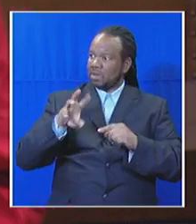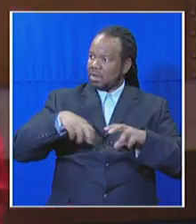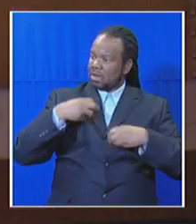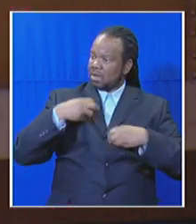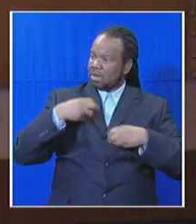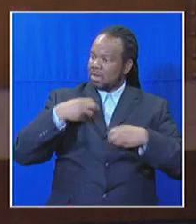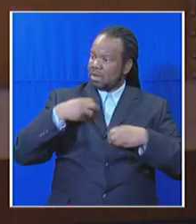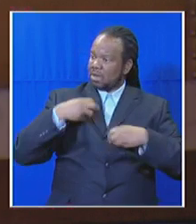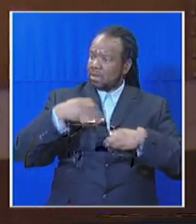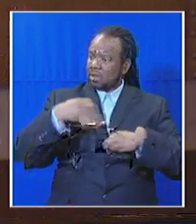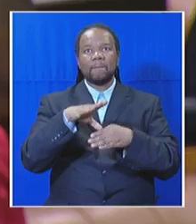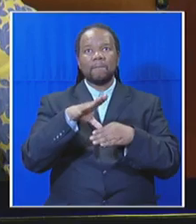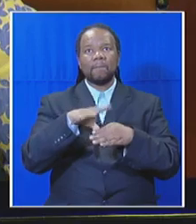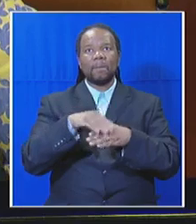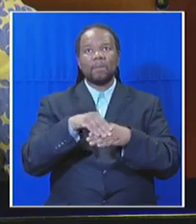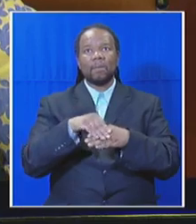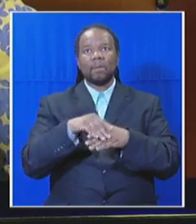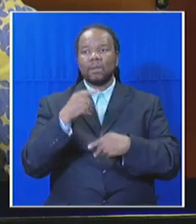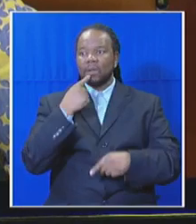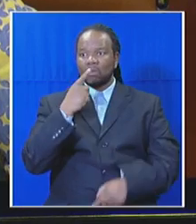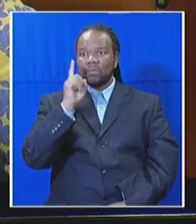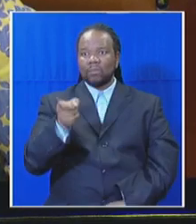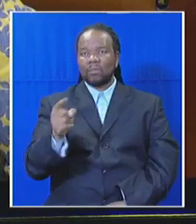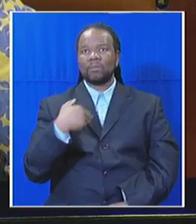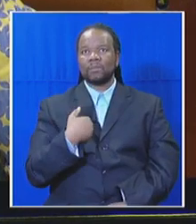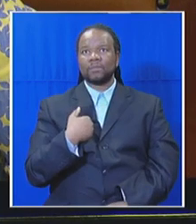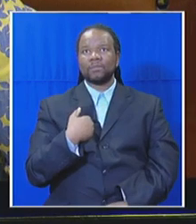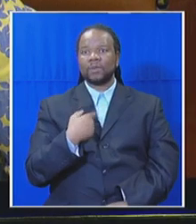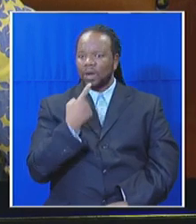welcome. Been given the floor, actually.